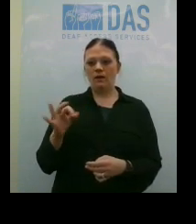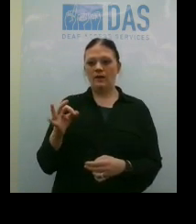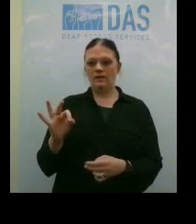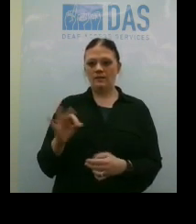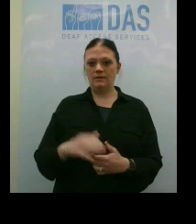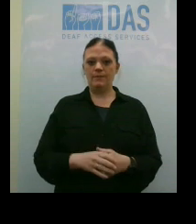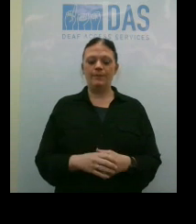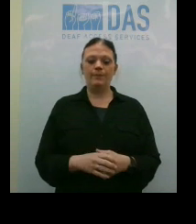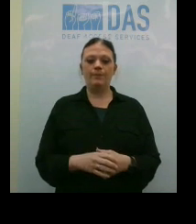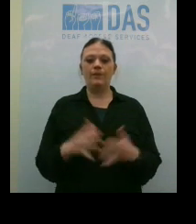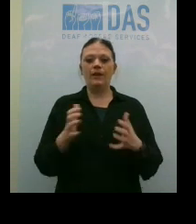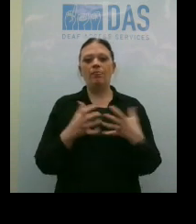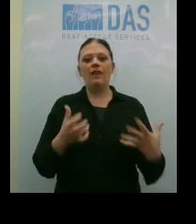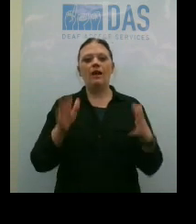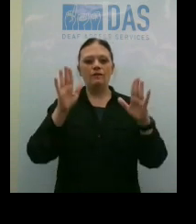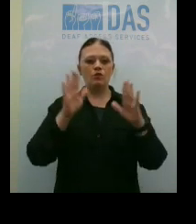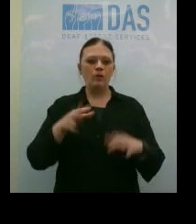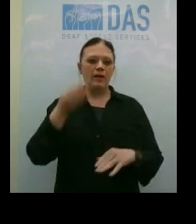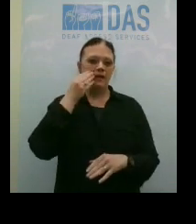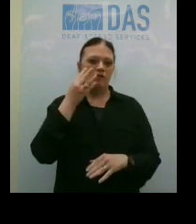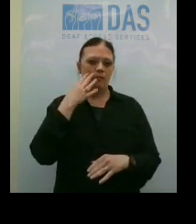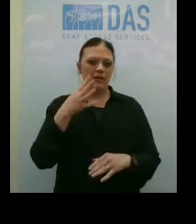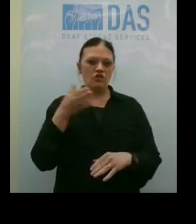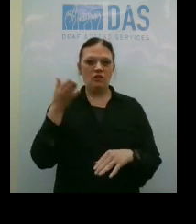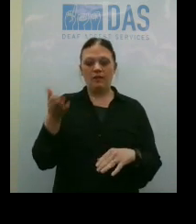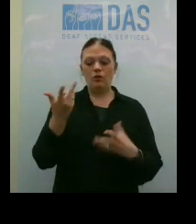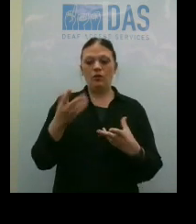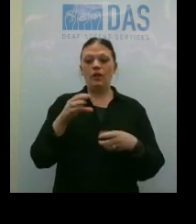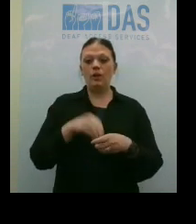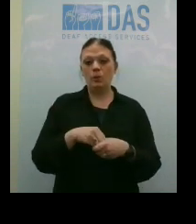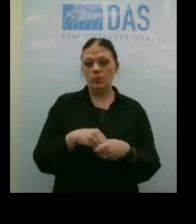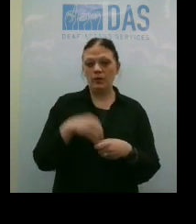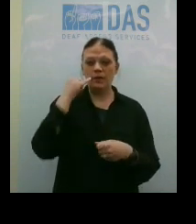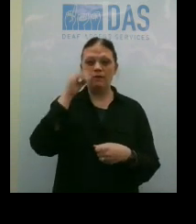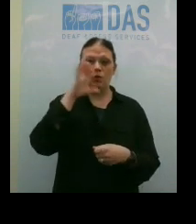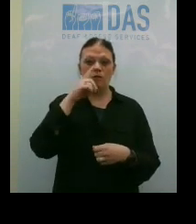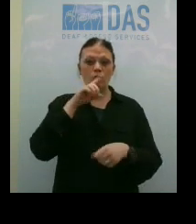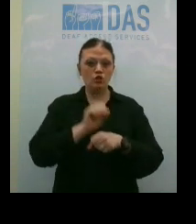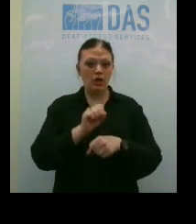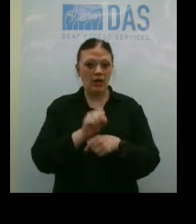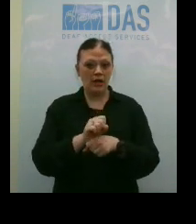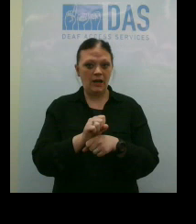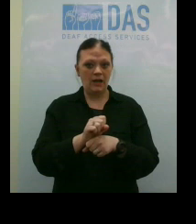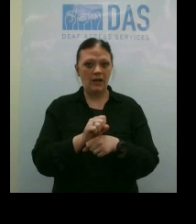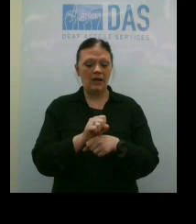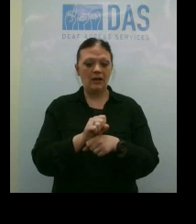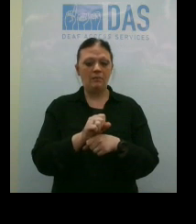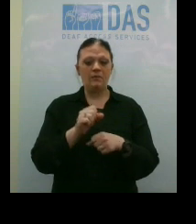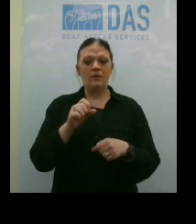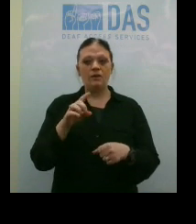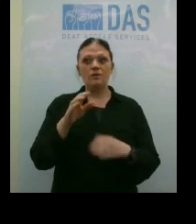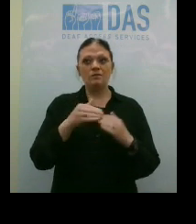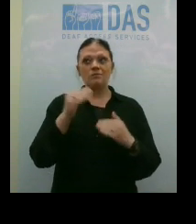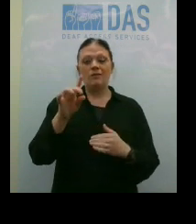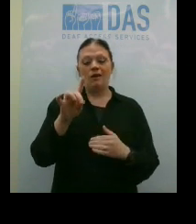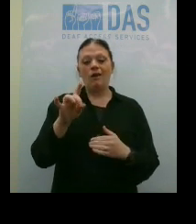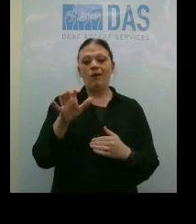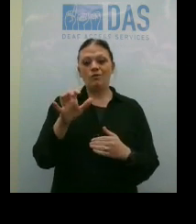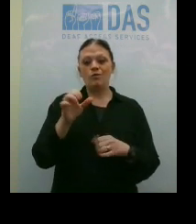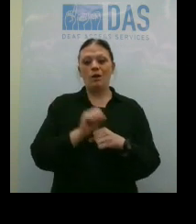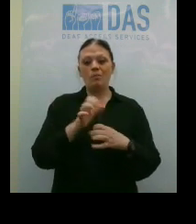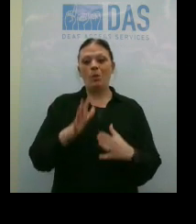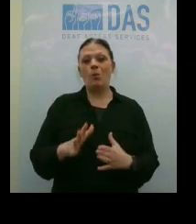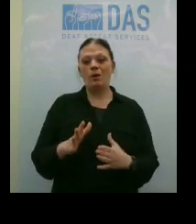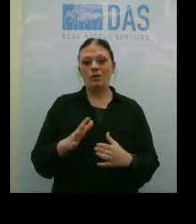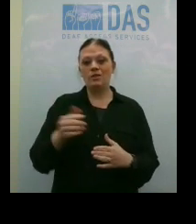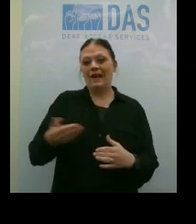erie.gov/COVID-19. And there's lots of great information on there, including if you're looking for a job, there's nearly 100 employers that we're aware of that are hiring in Erie